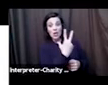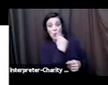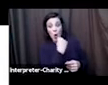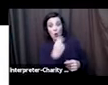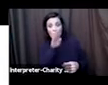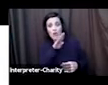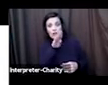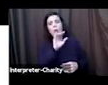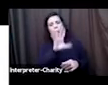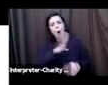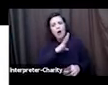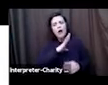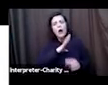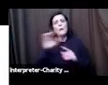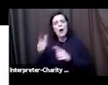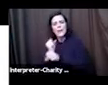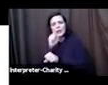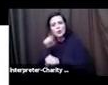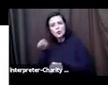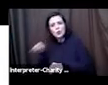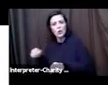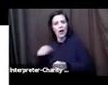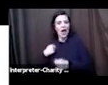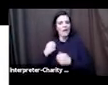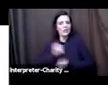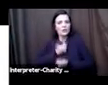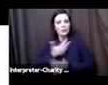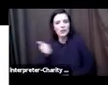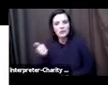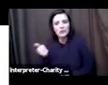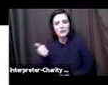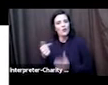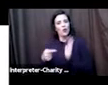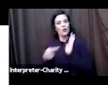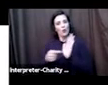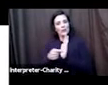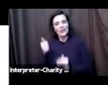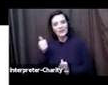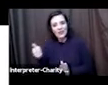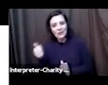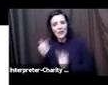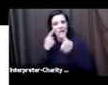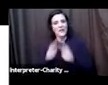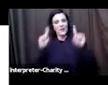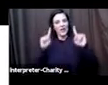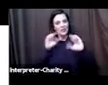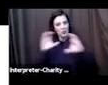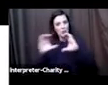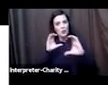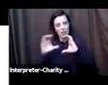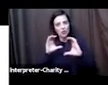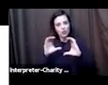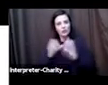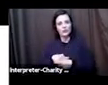we also want to make sure that children are being able to express themselves and represent themselves effectively too. And then